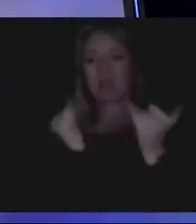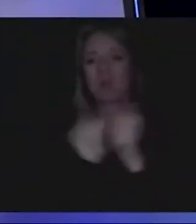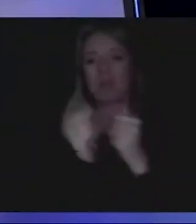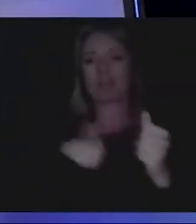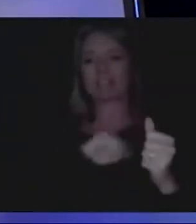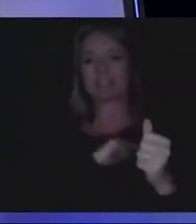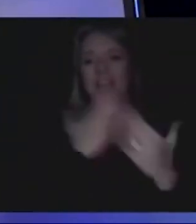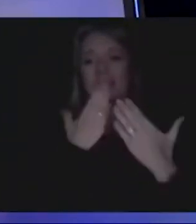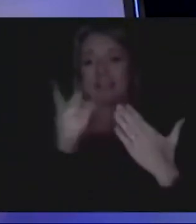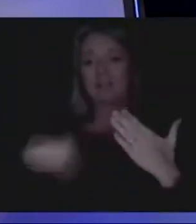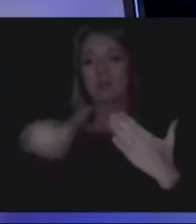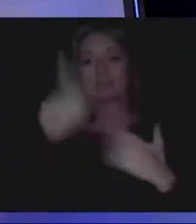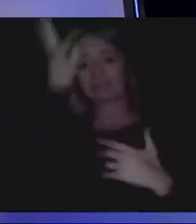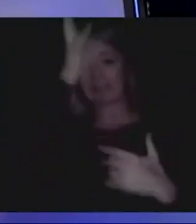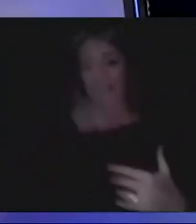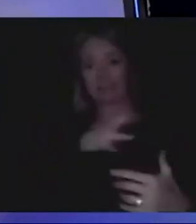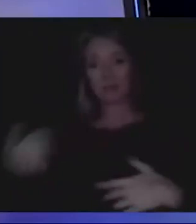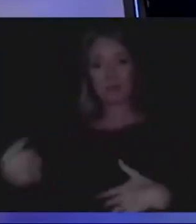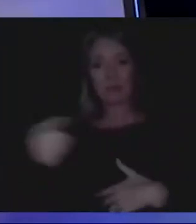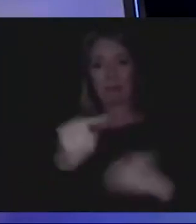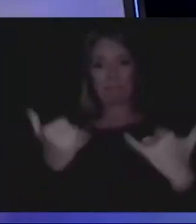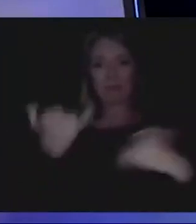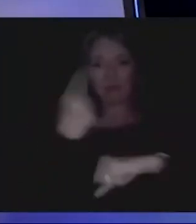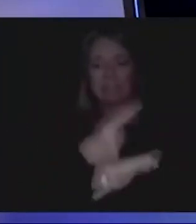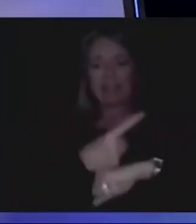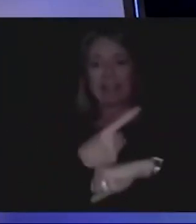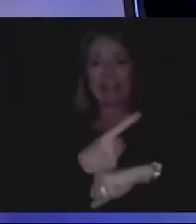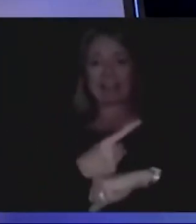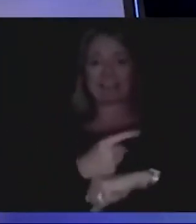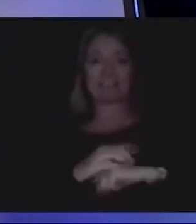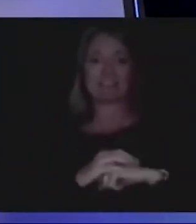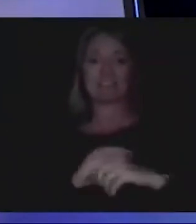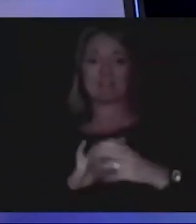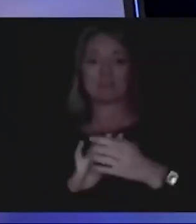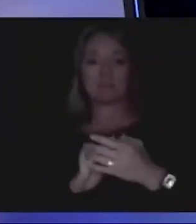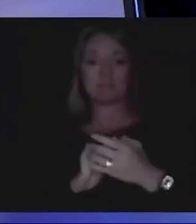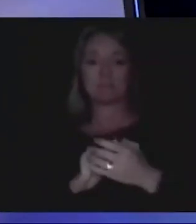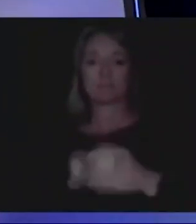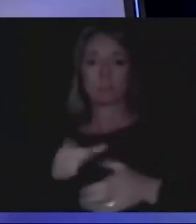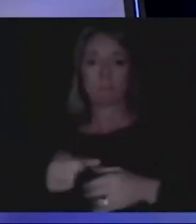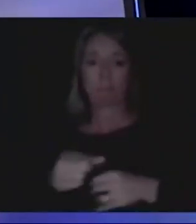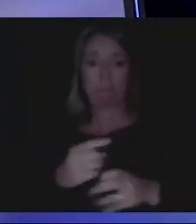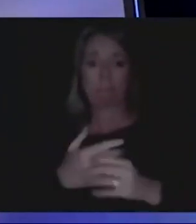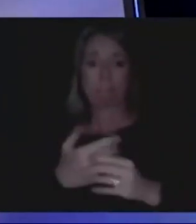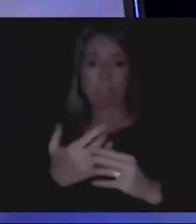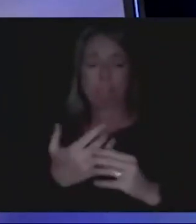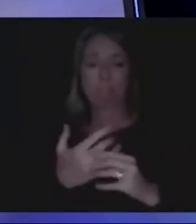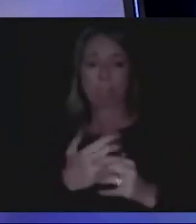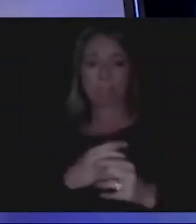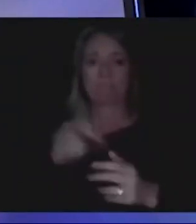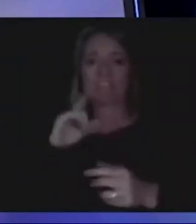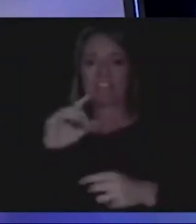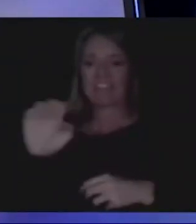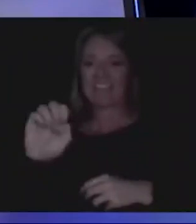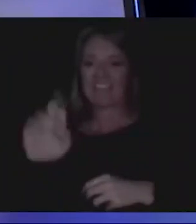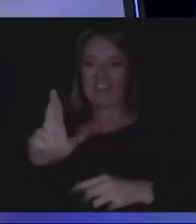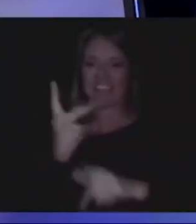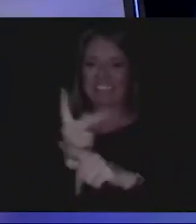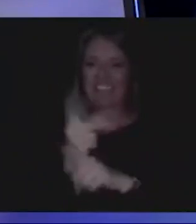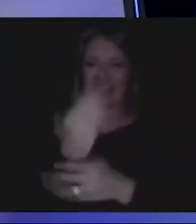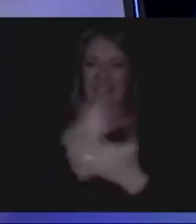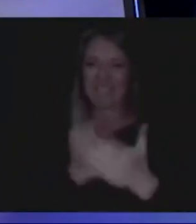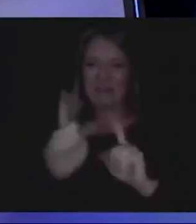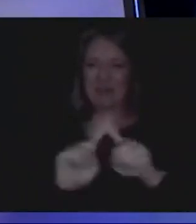here. And Chad came in at the last moment. I think he was up in the ER probably taking care of somebody. So want to